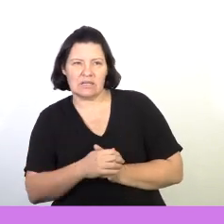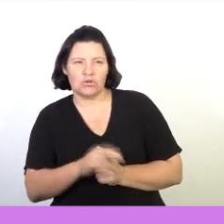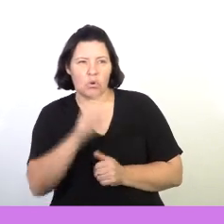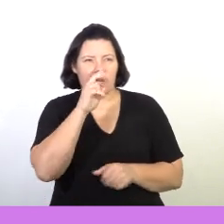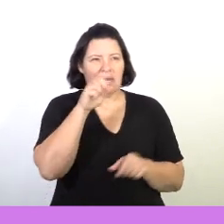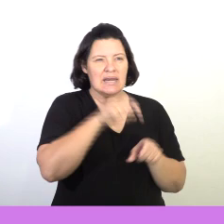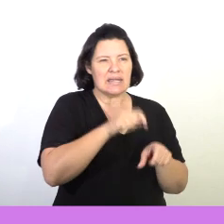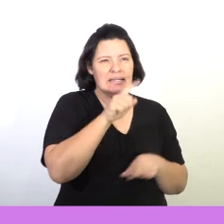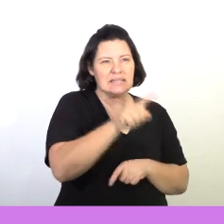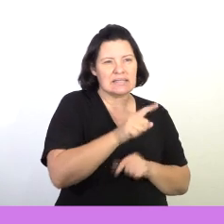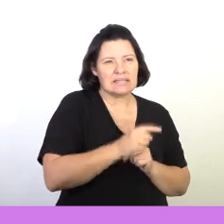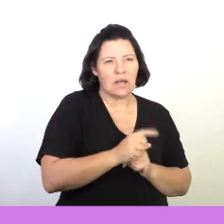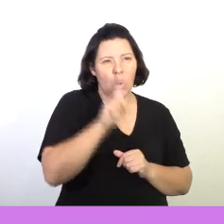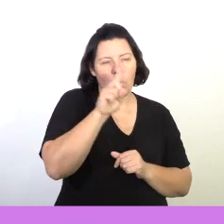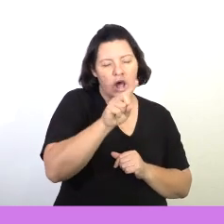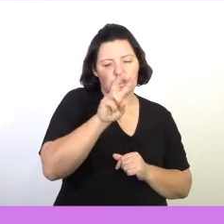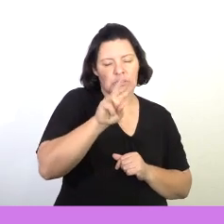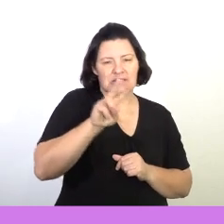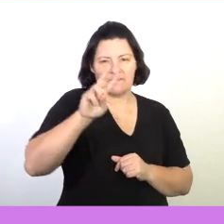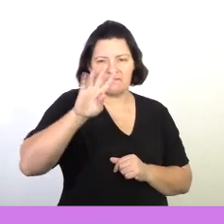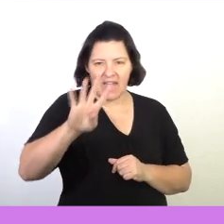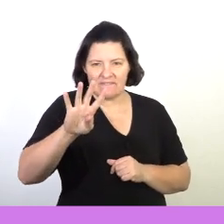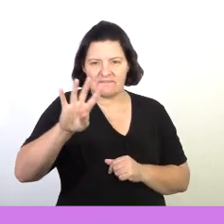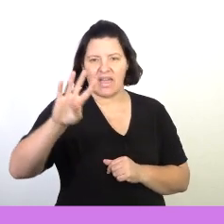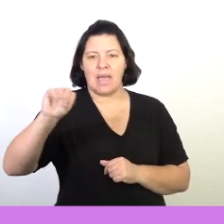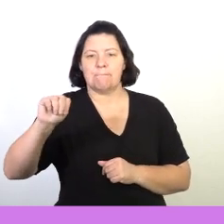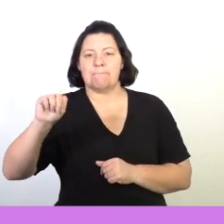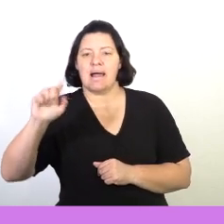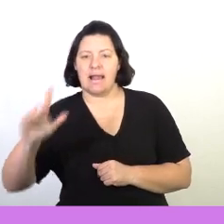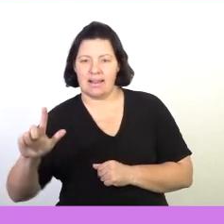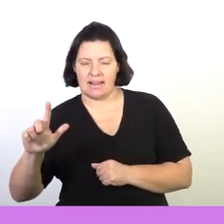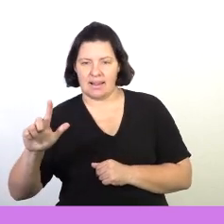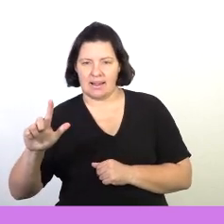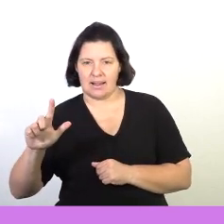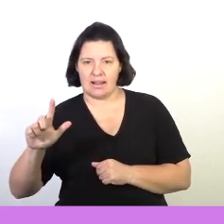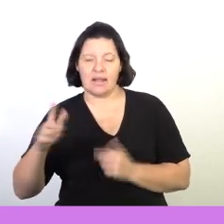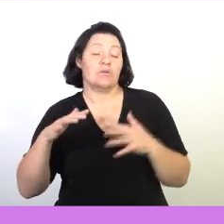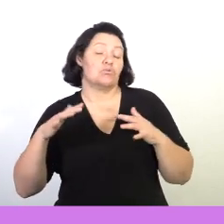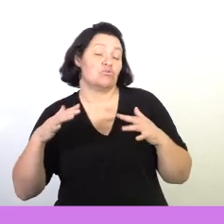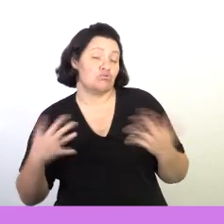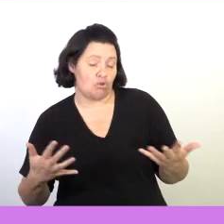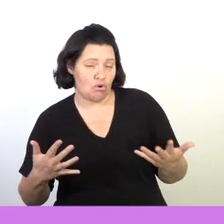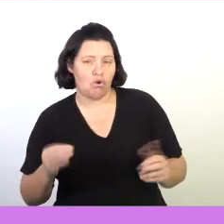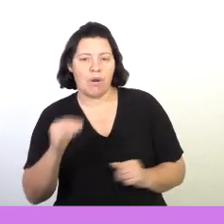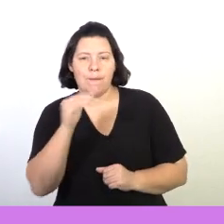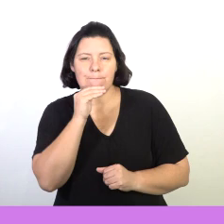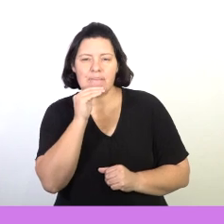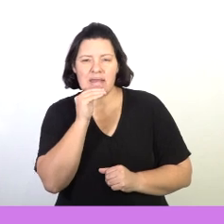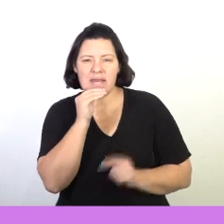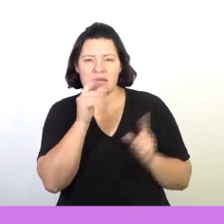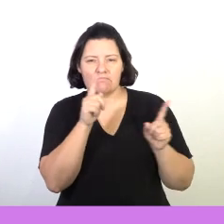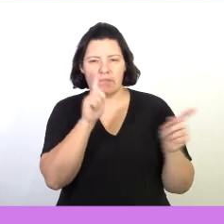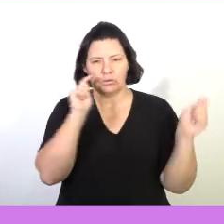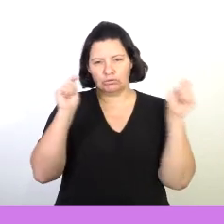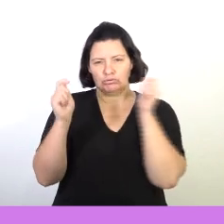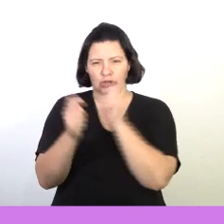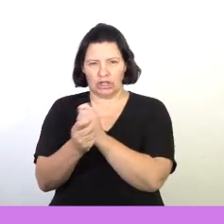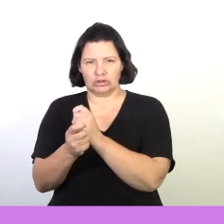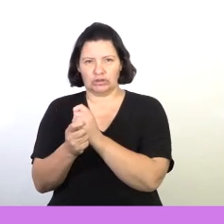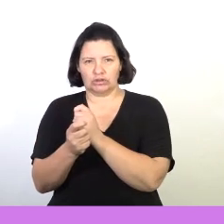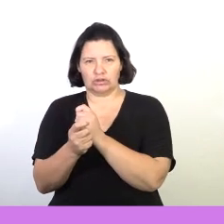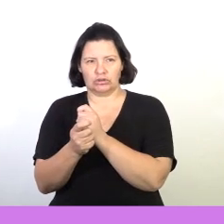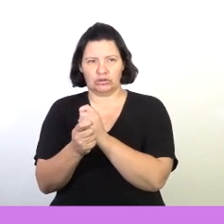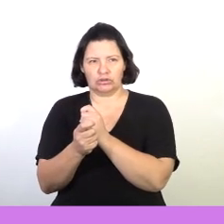of butter. She needs 125 milliliters. In other words, this has to